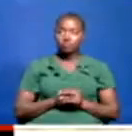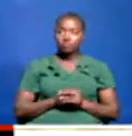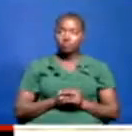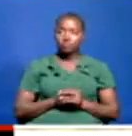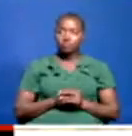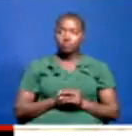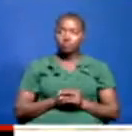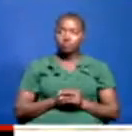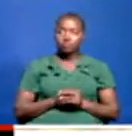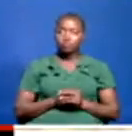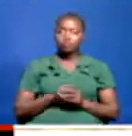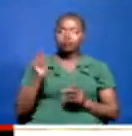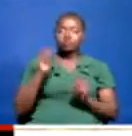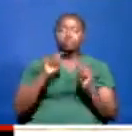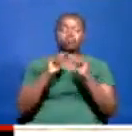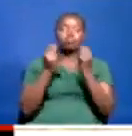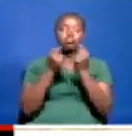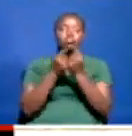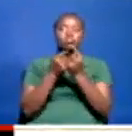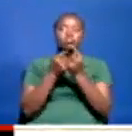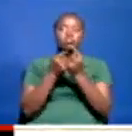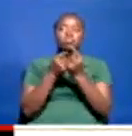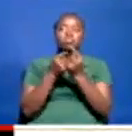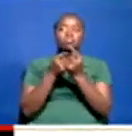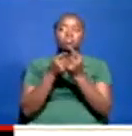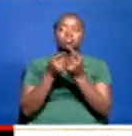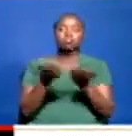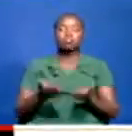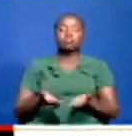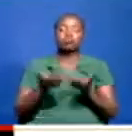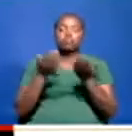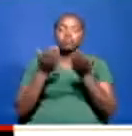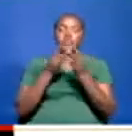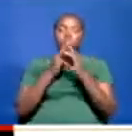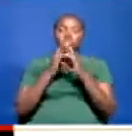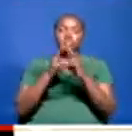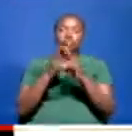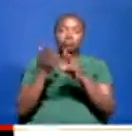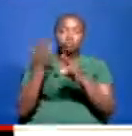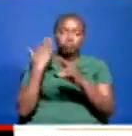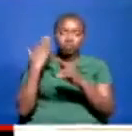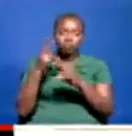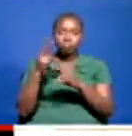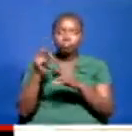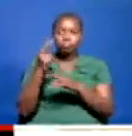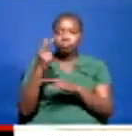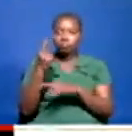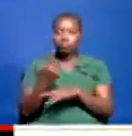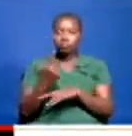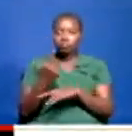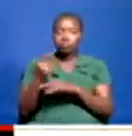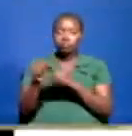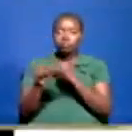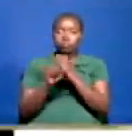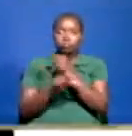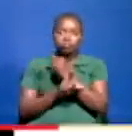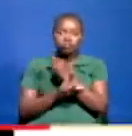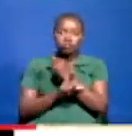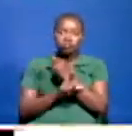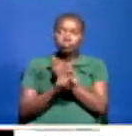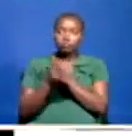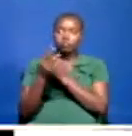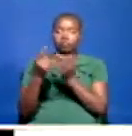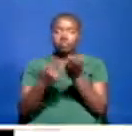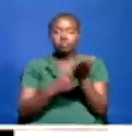The Kenyan team will be hoping to surpass their performance in the last edition of the games held in 2021 in Senegal, where they clinched three bronze